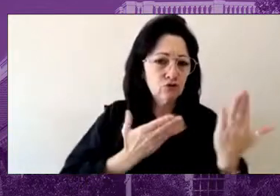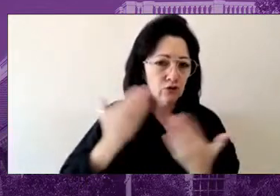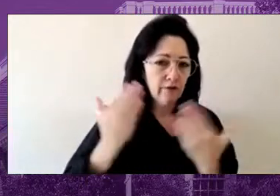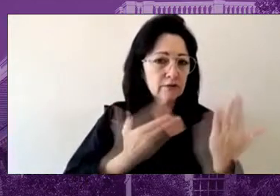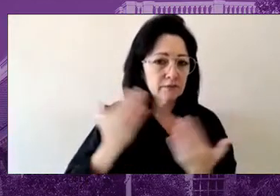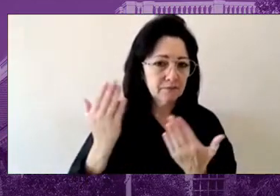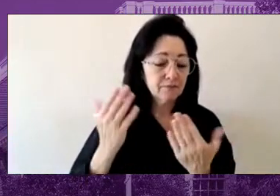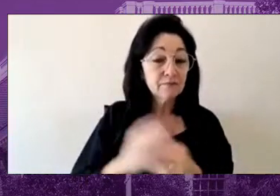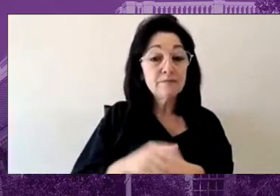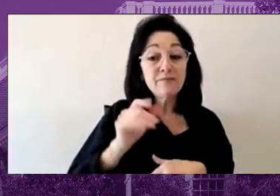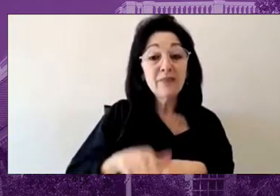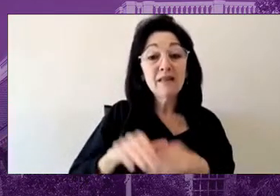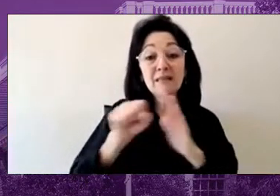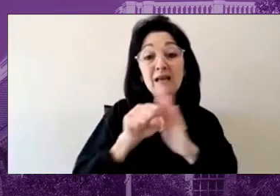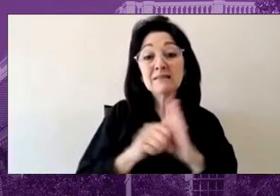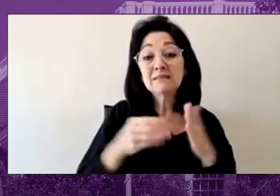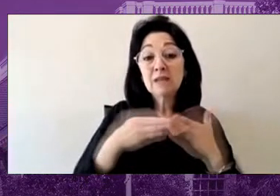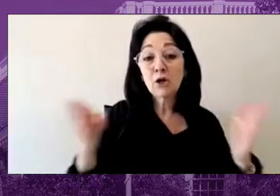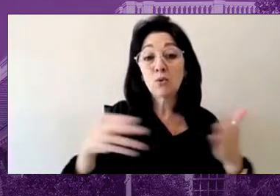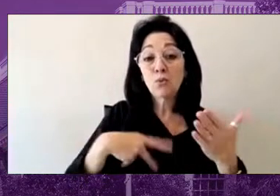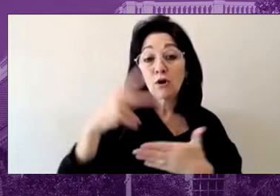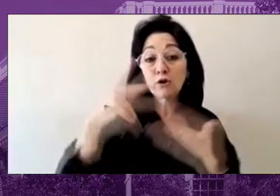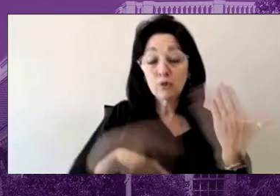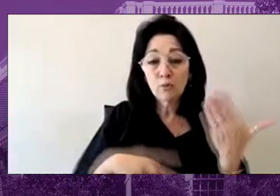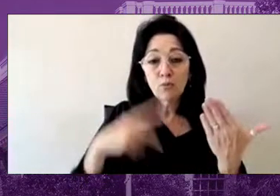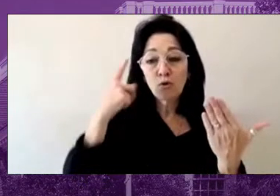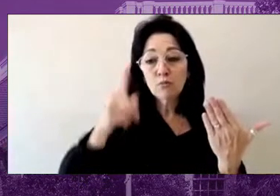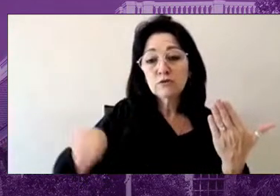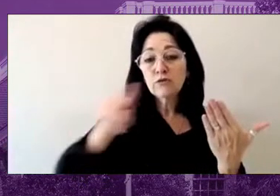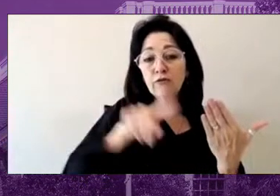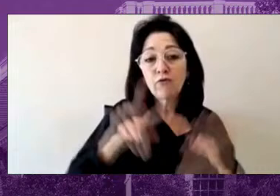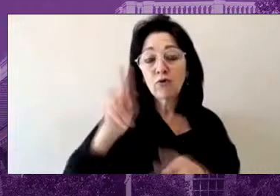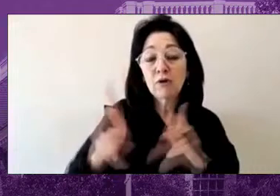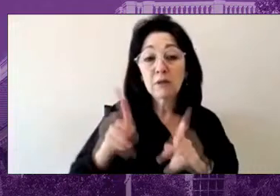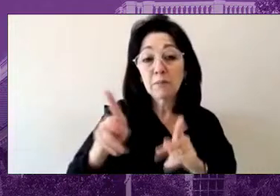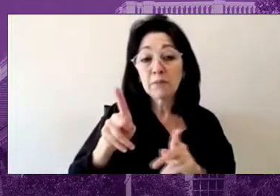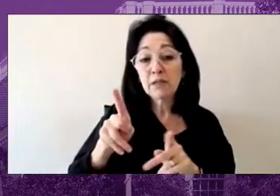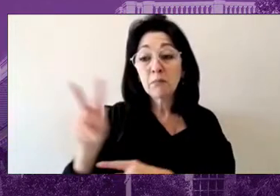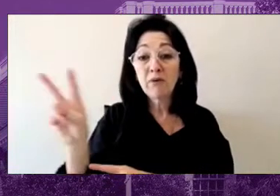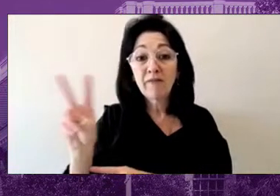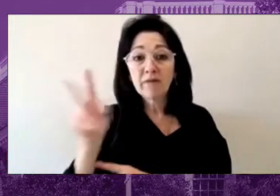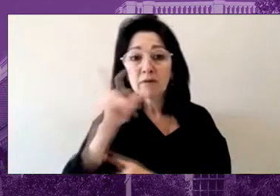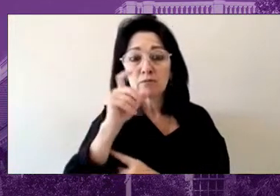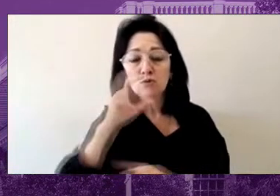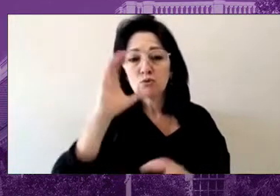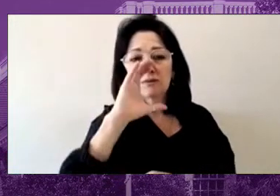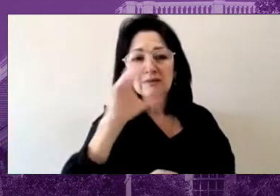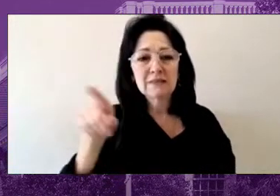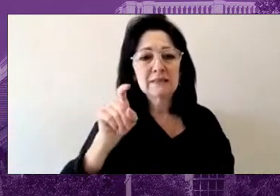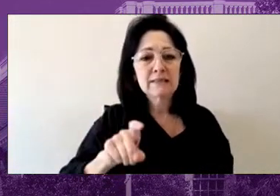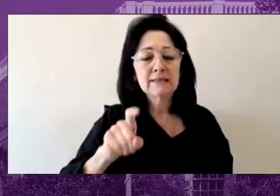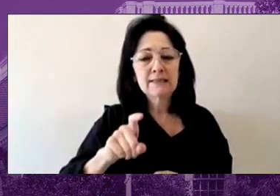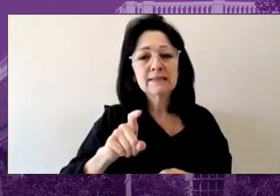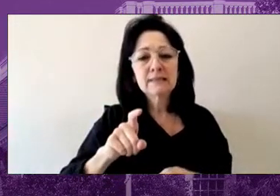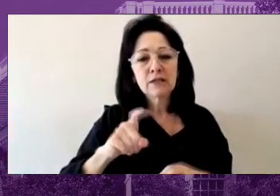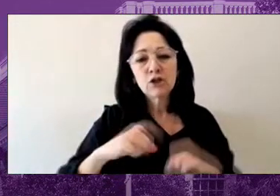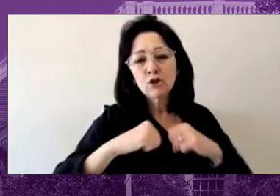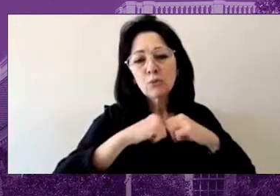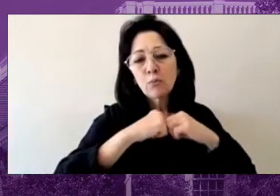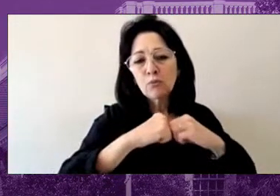that provides legal advocacy to victims seeking PFA orders. They had to quickly adapt and work with family court